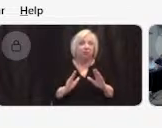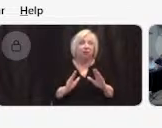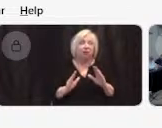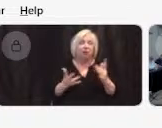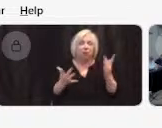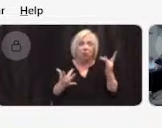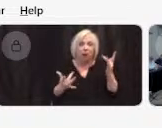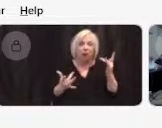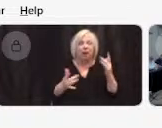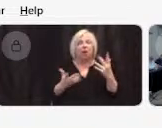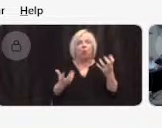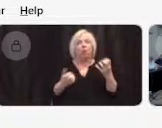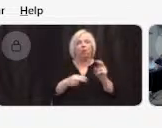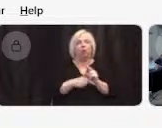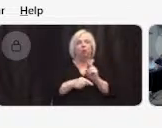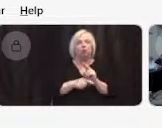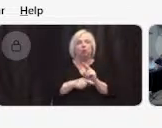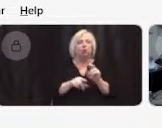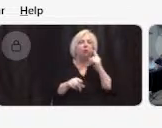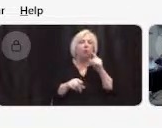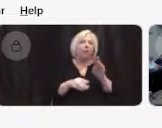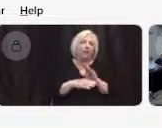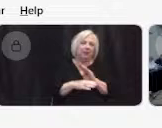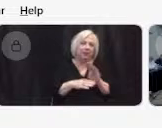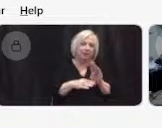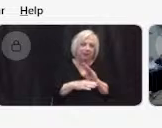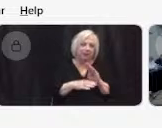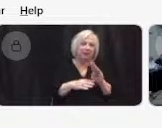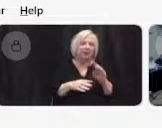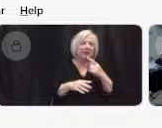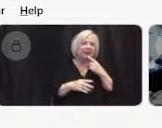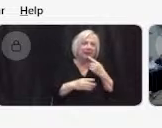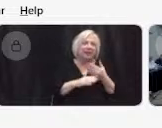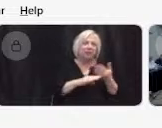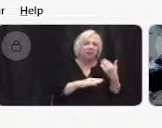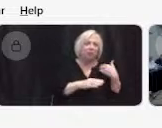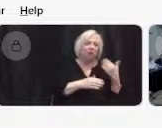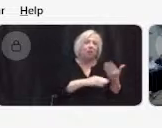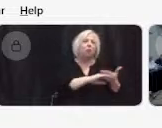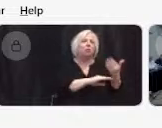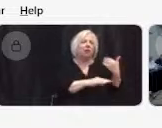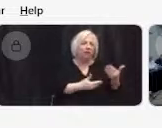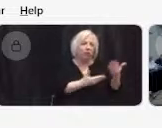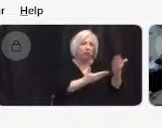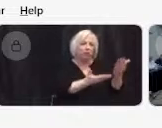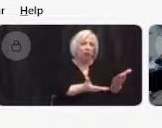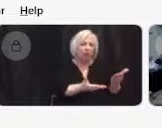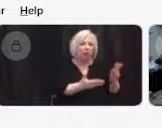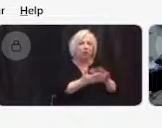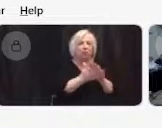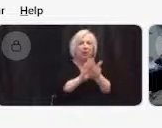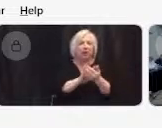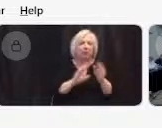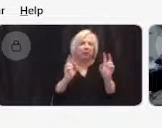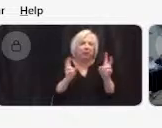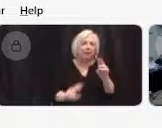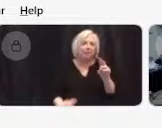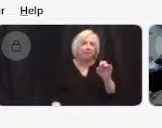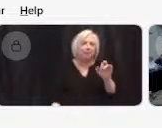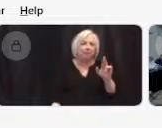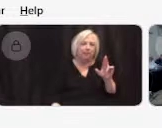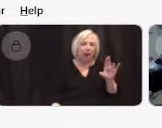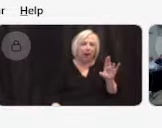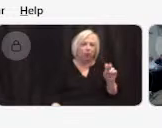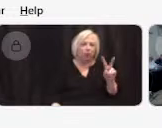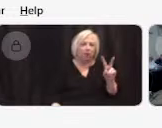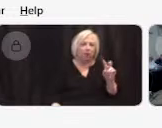the purpose of using it as a business, as like I mentioned, for a previous proposal as a micro venue, which was